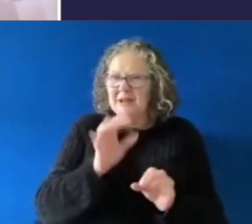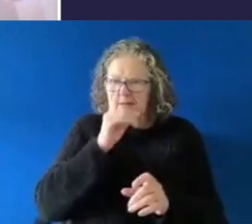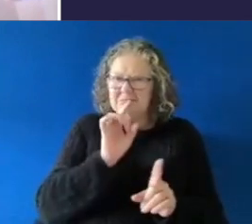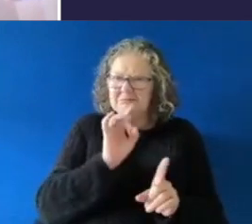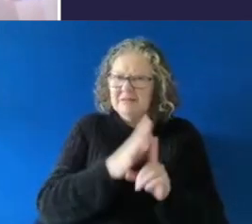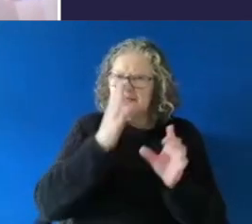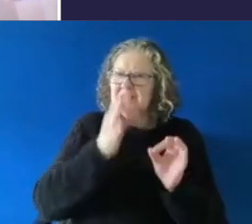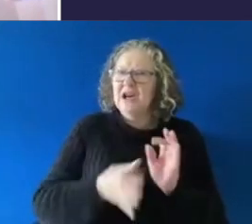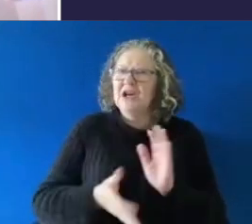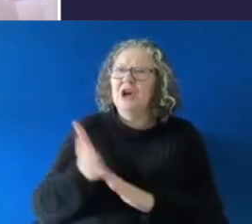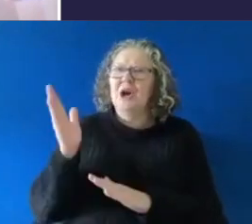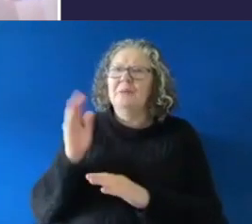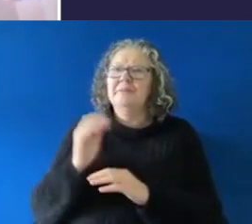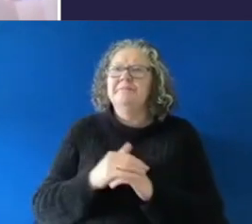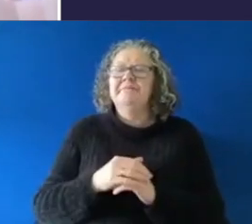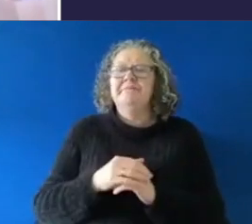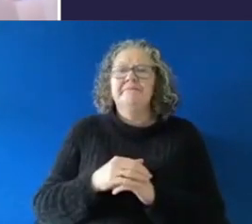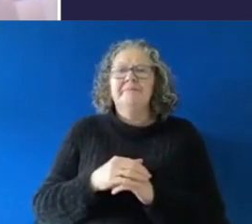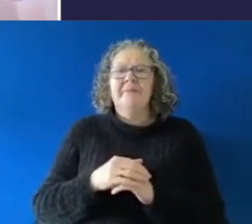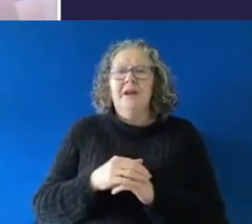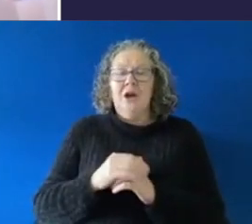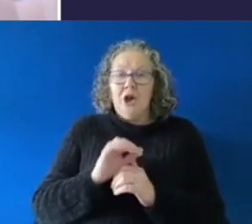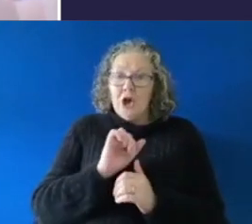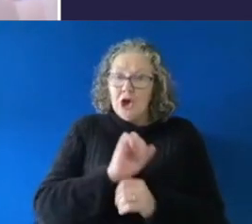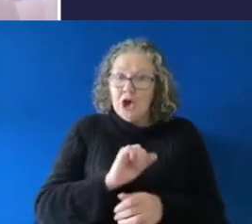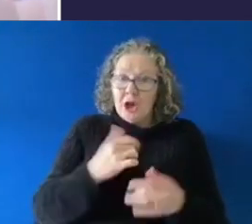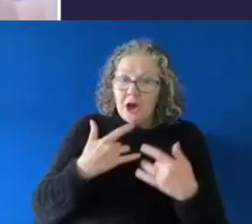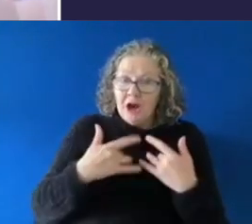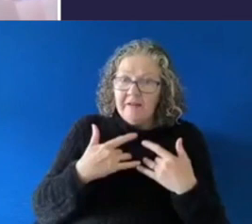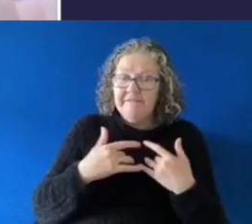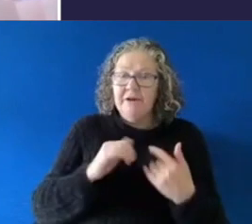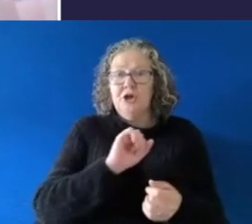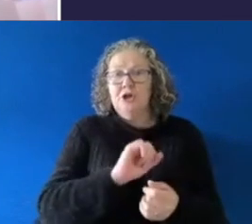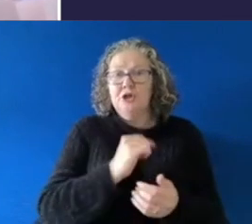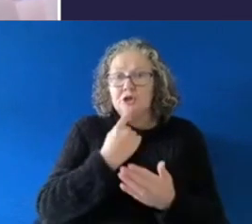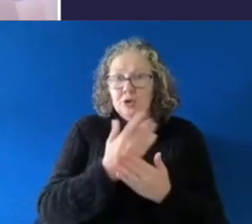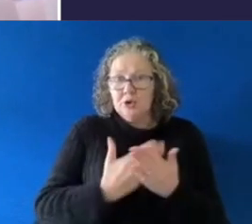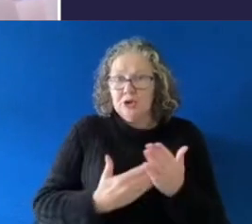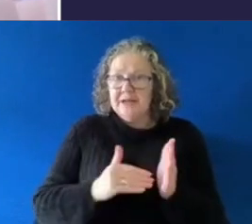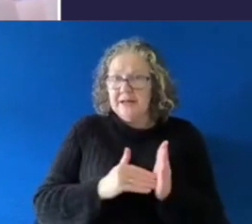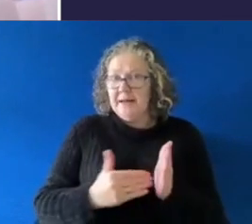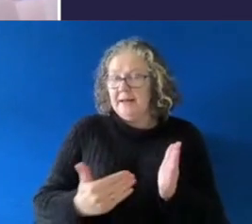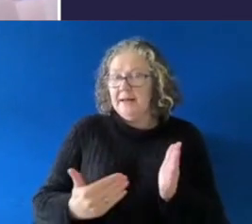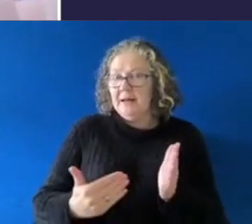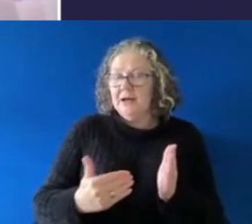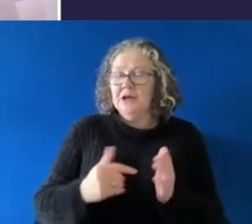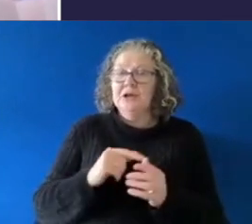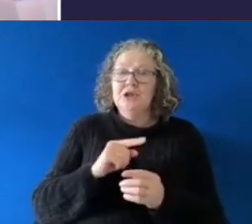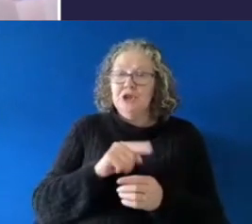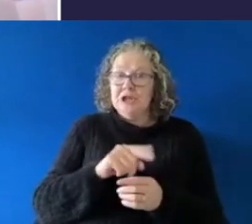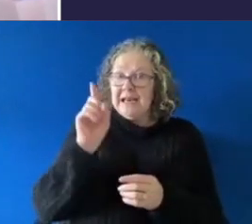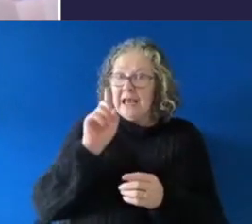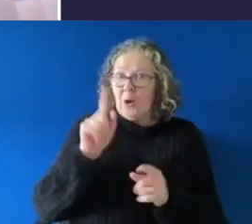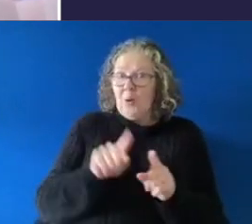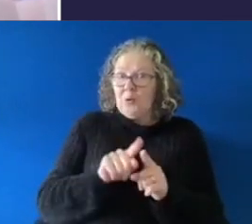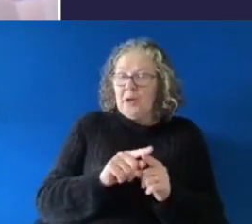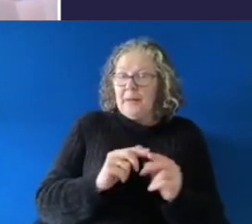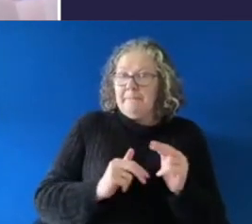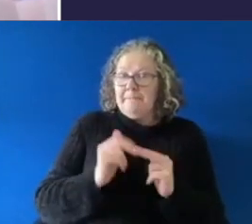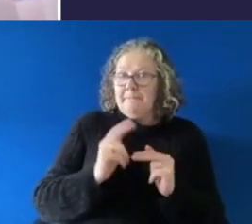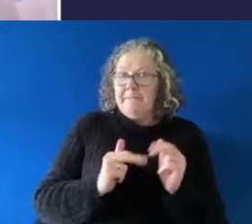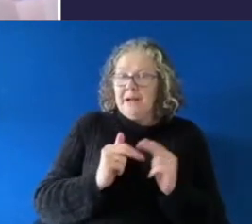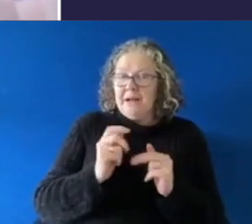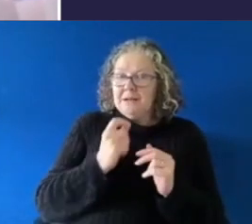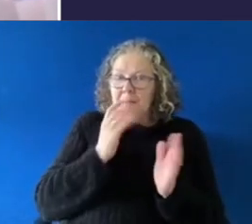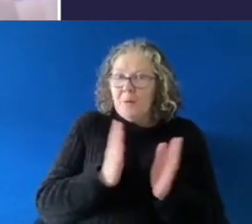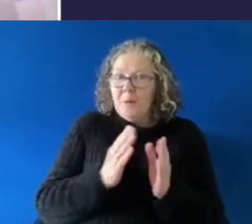So this is her life and her story right now. There is so much more to it. She is building a micro business on a micro enterprise